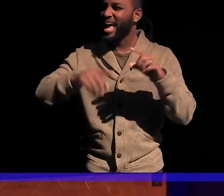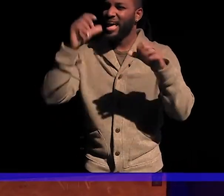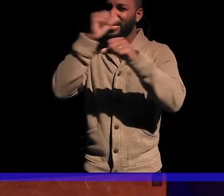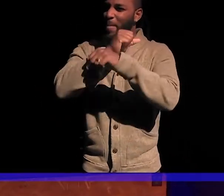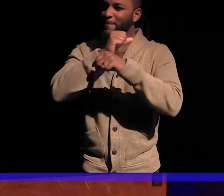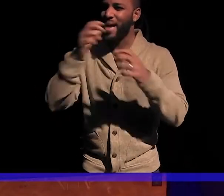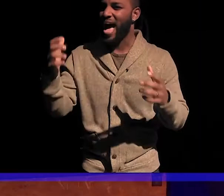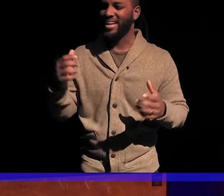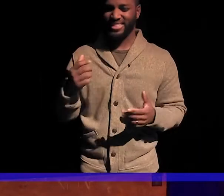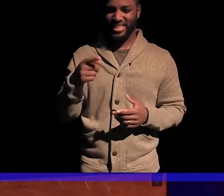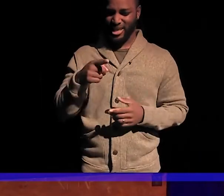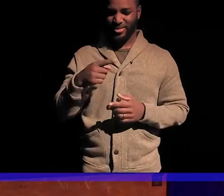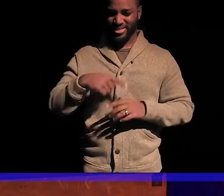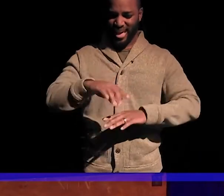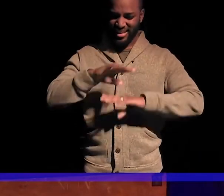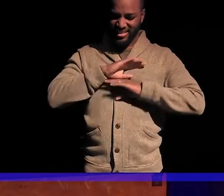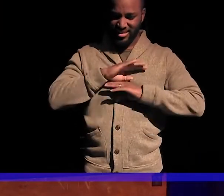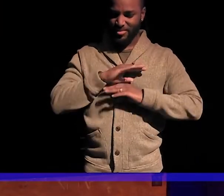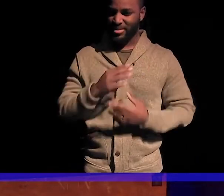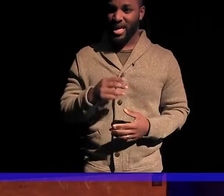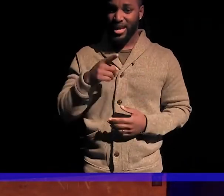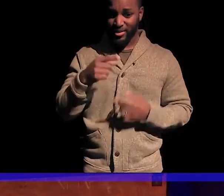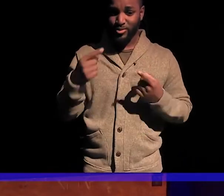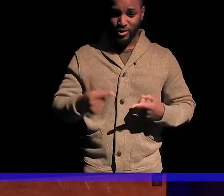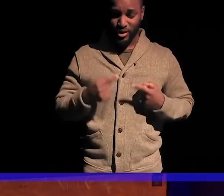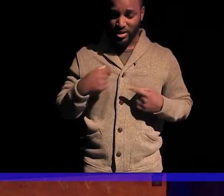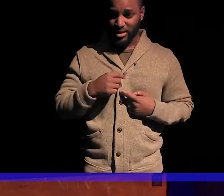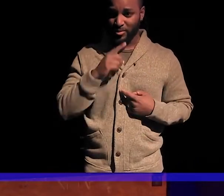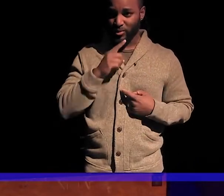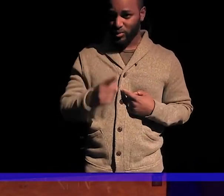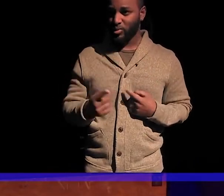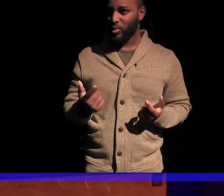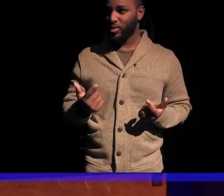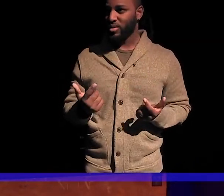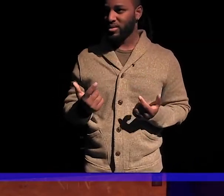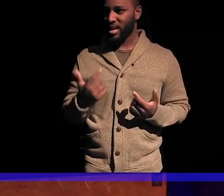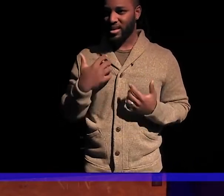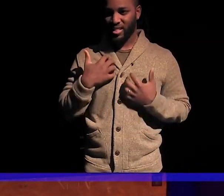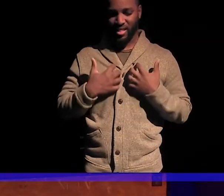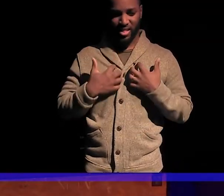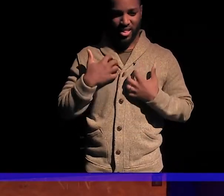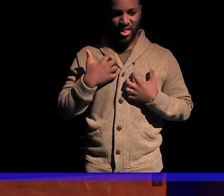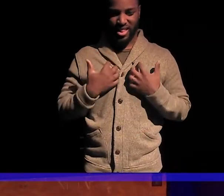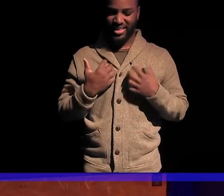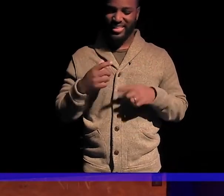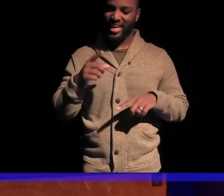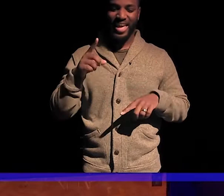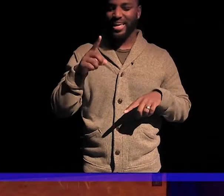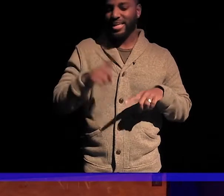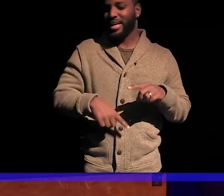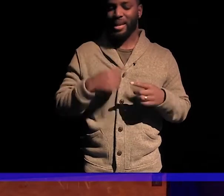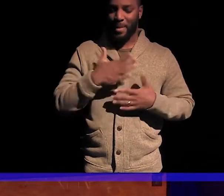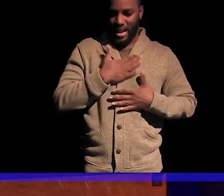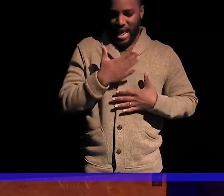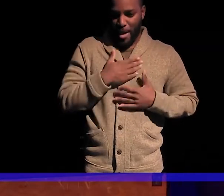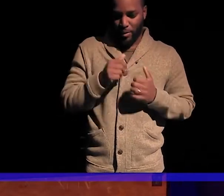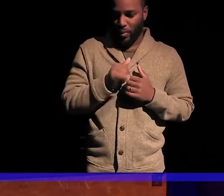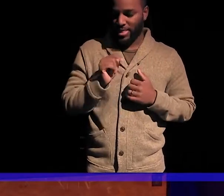was content with the circumstance that he found himself in at that moment. He couldn't have been content with